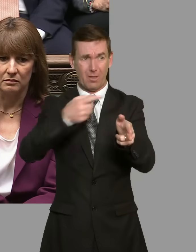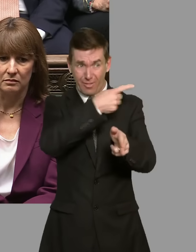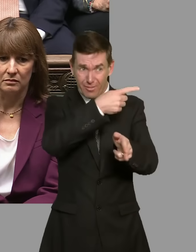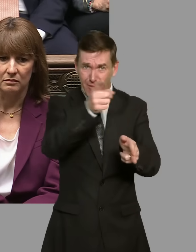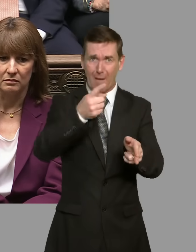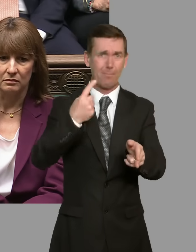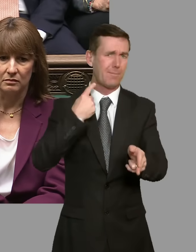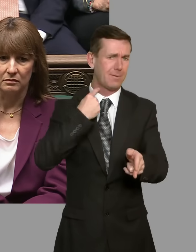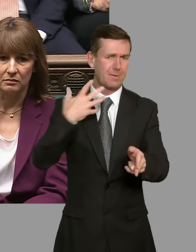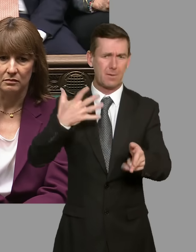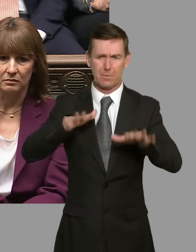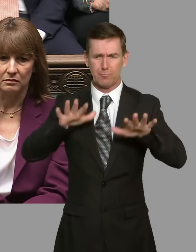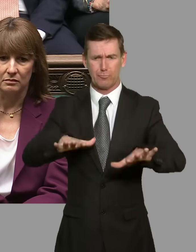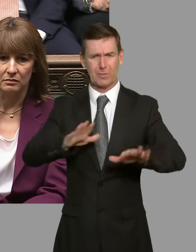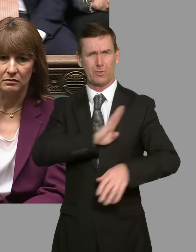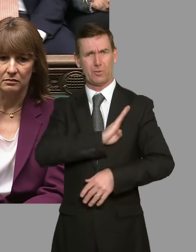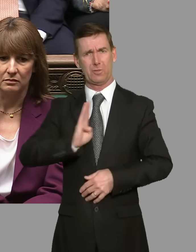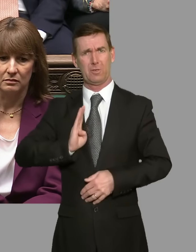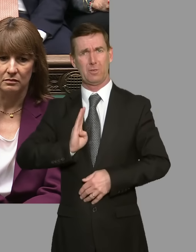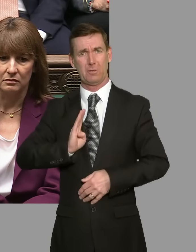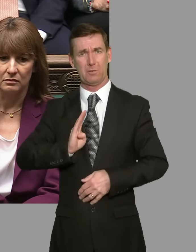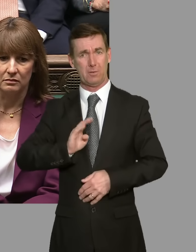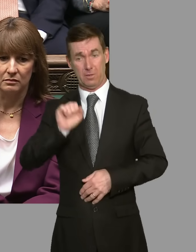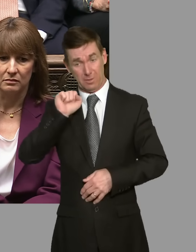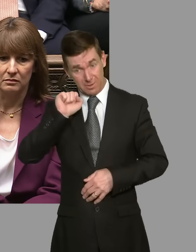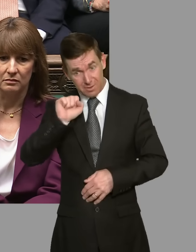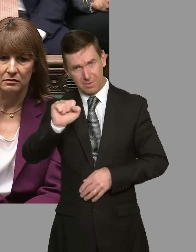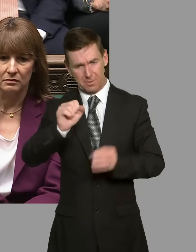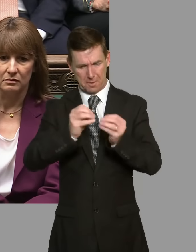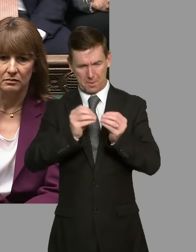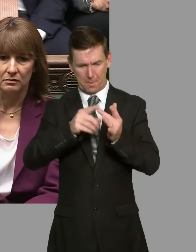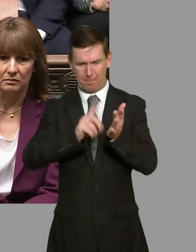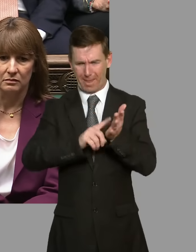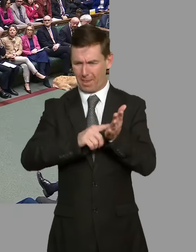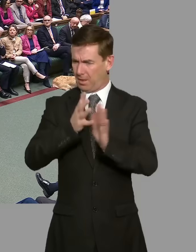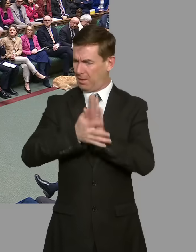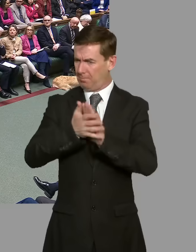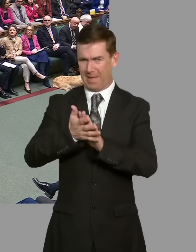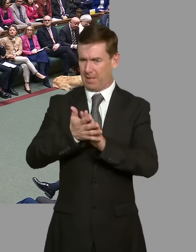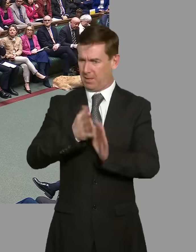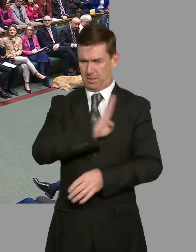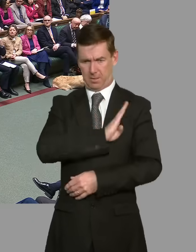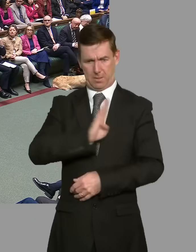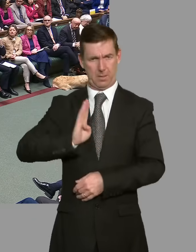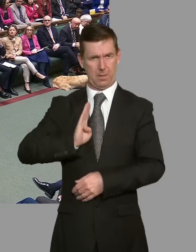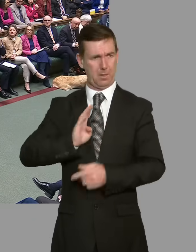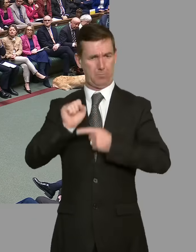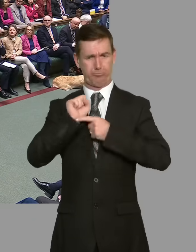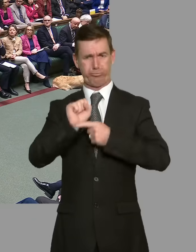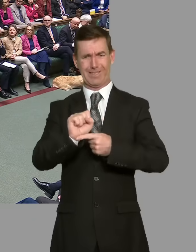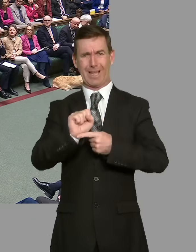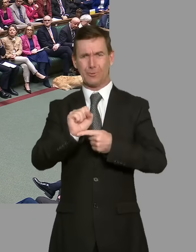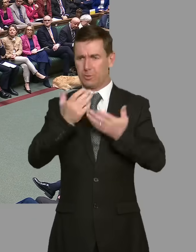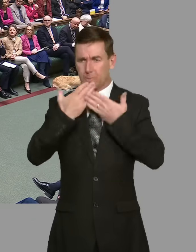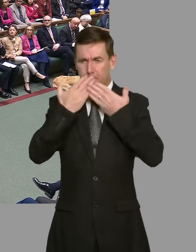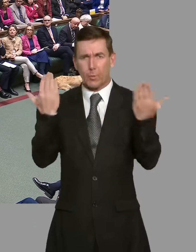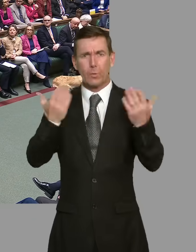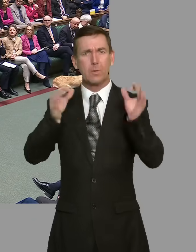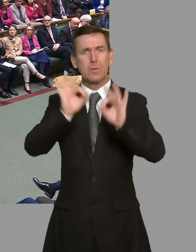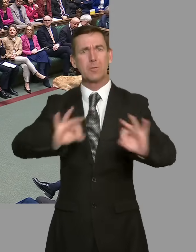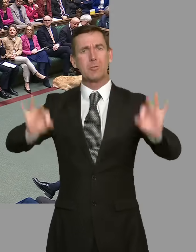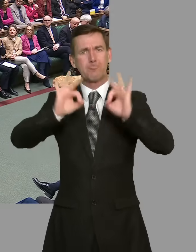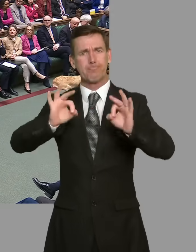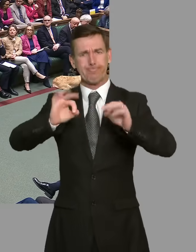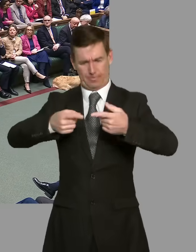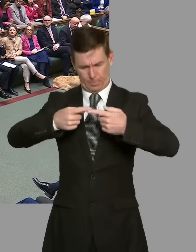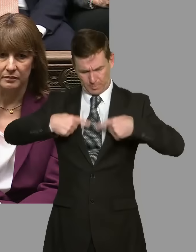which left our veterans with no legal protection whatsoever. We're introducing a fair and transparent process with a package